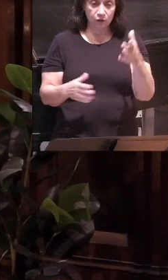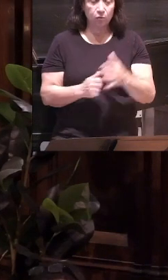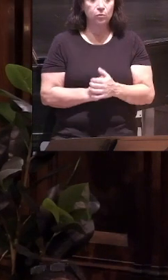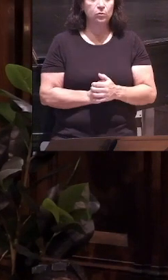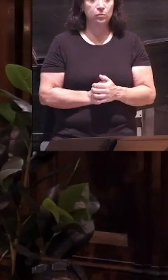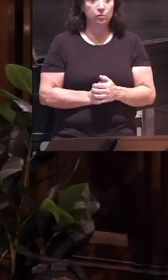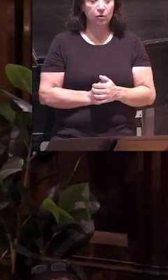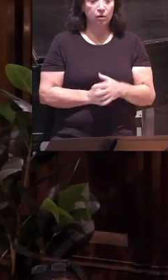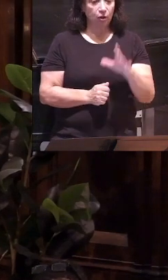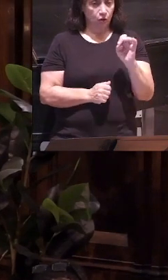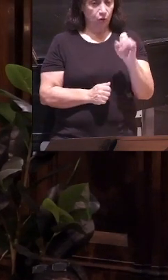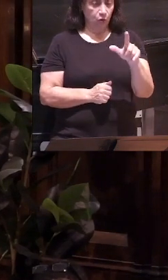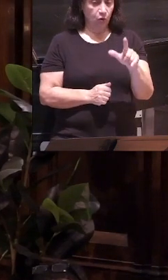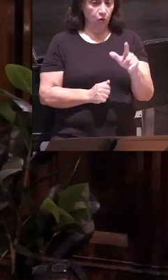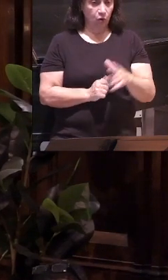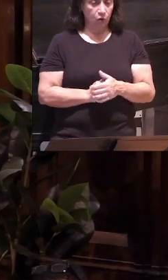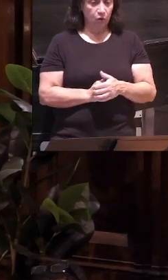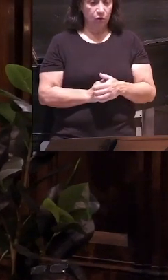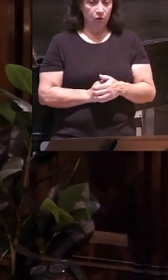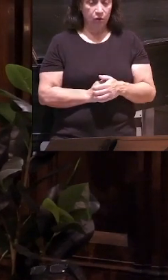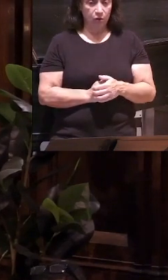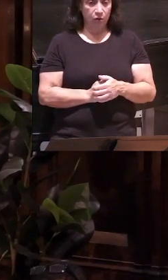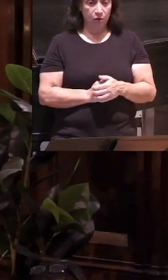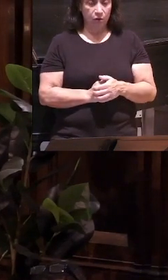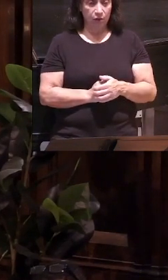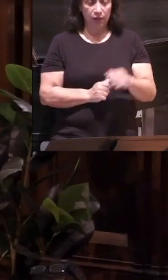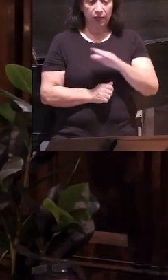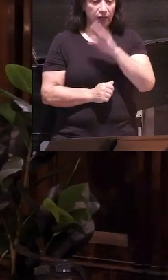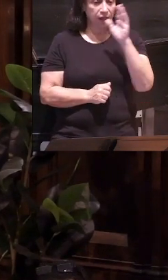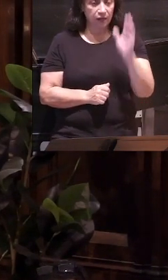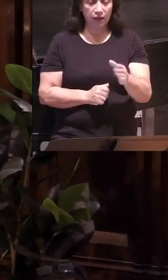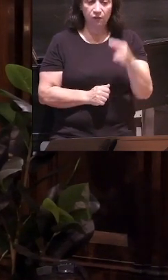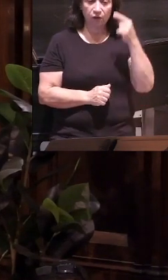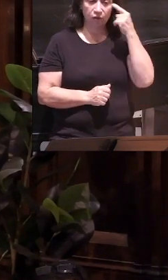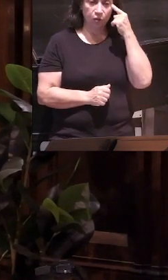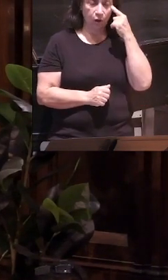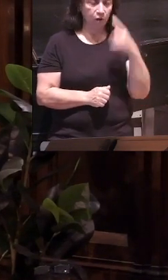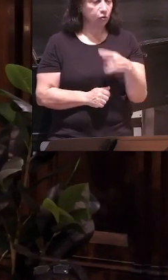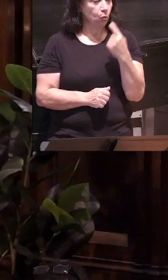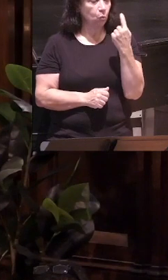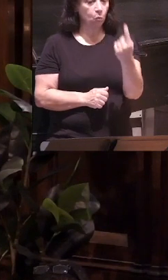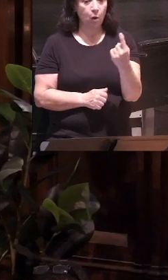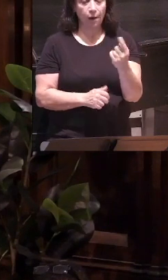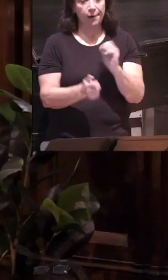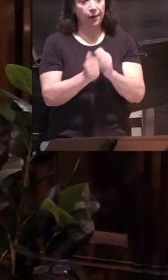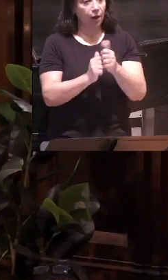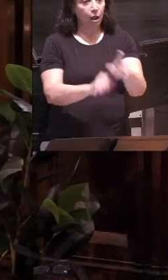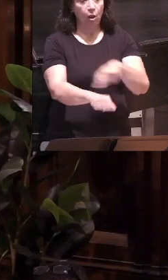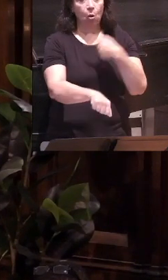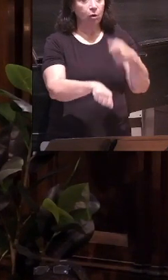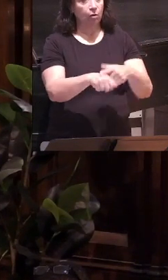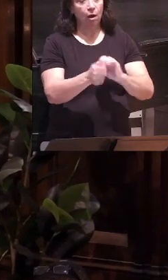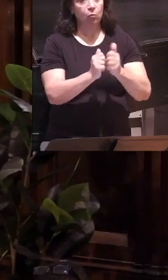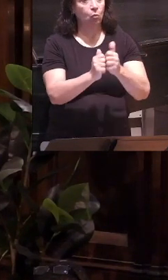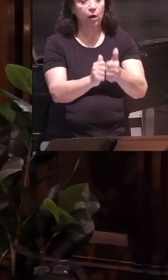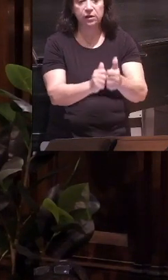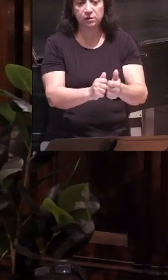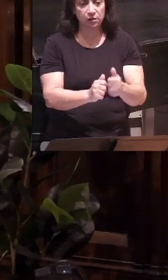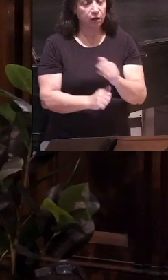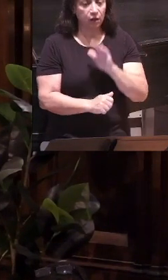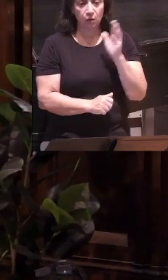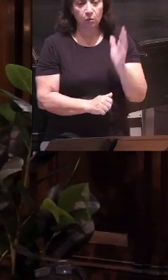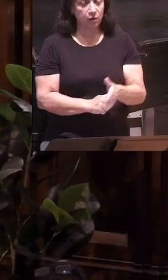I can tell you that Earl never ever gave a thought to run a marathon. He never gave a thought to run